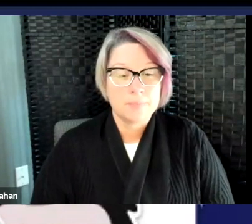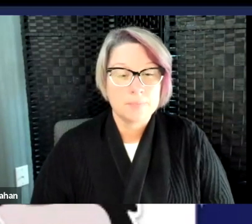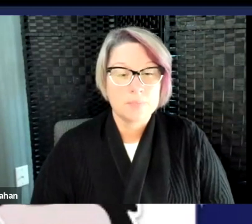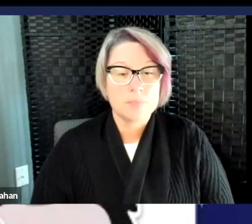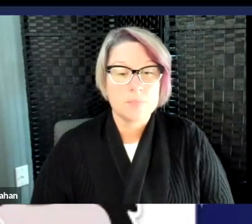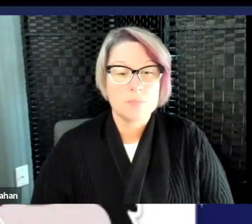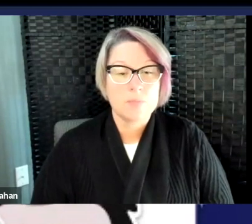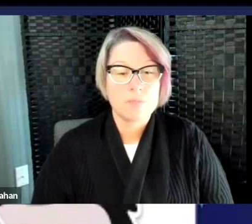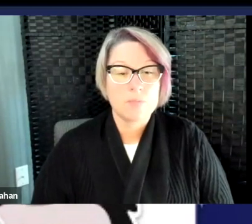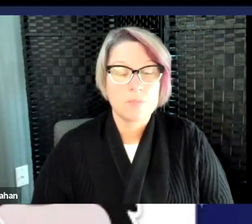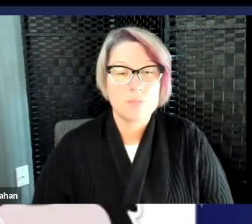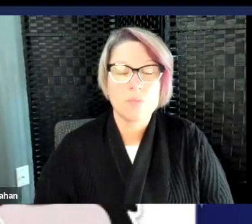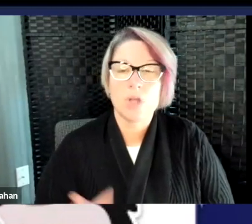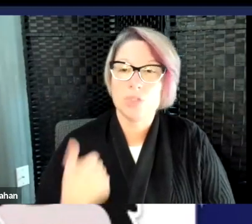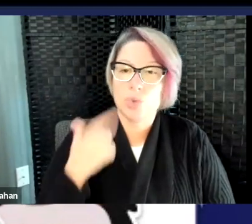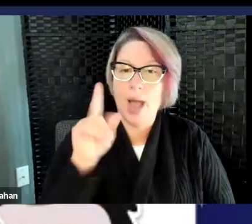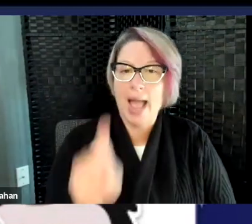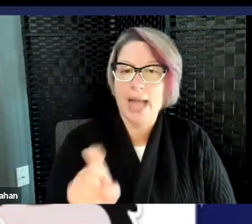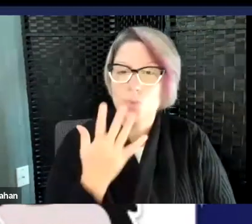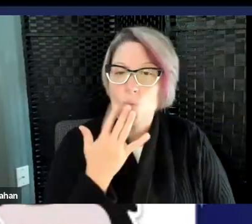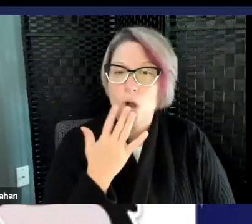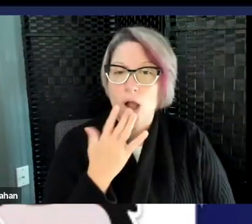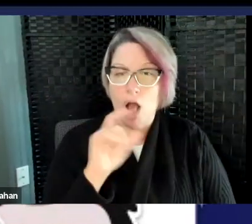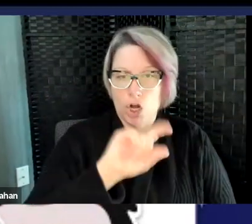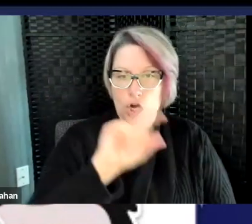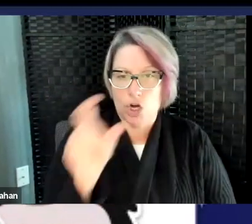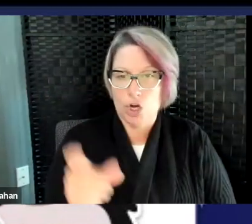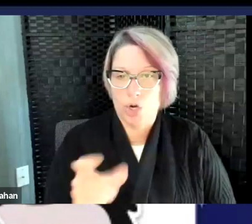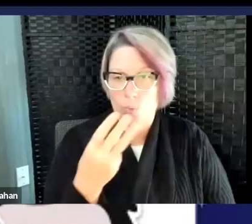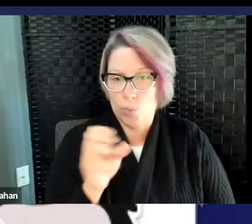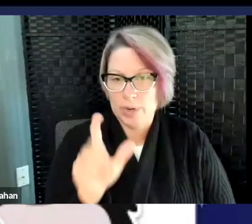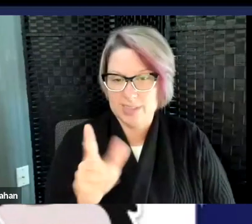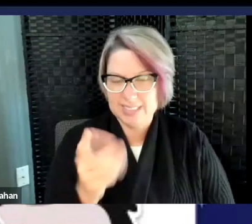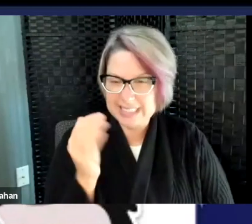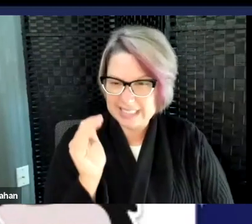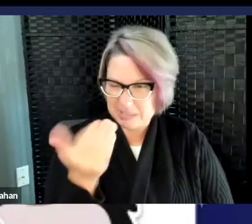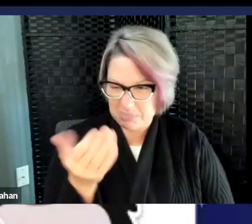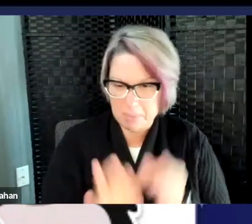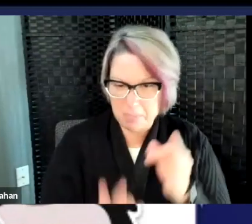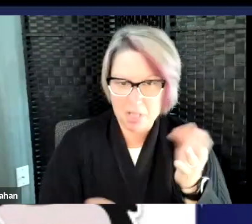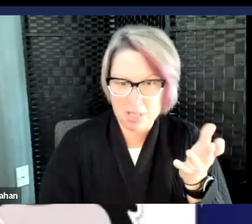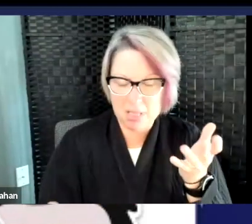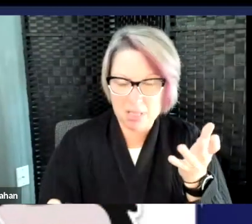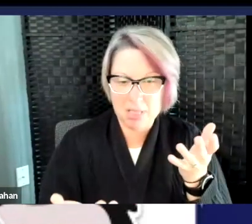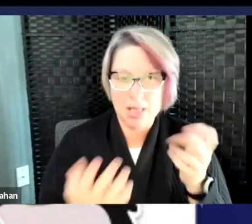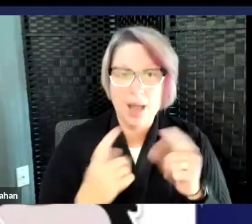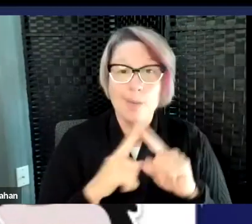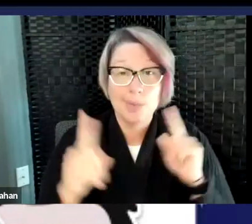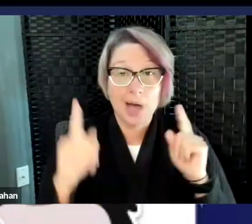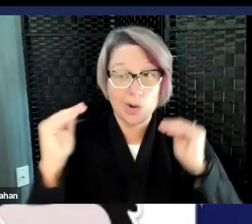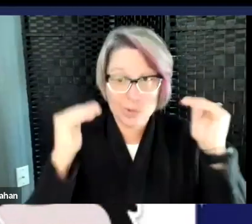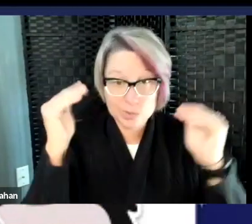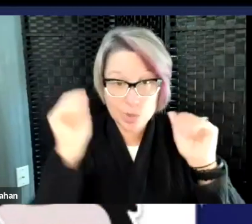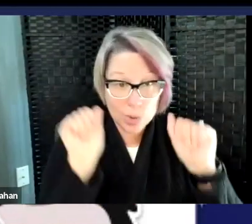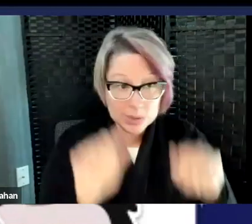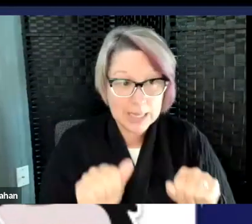started, I asked you what color you are. It seems like a simple thing, but adults can do it. They